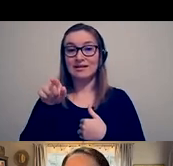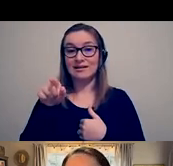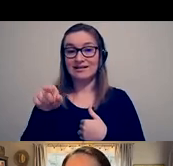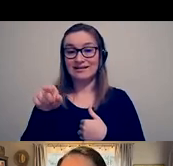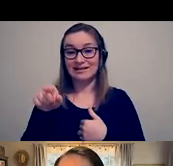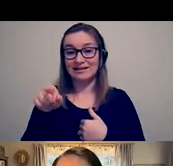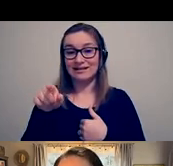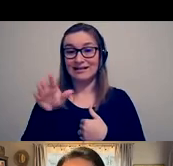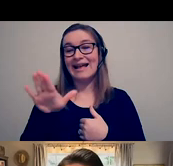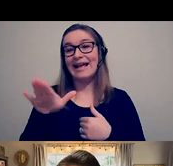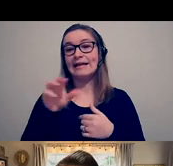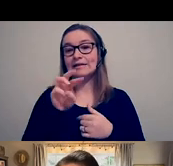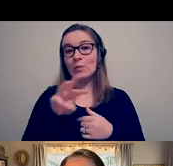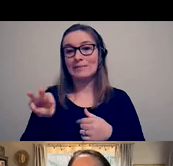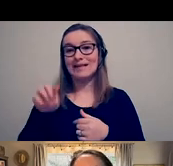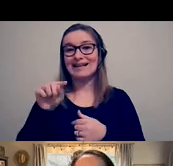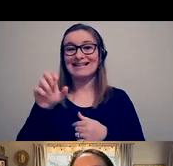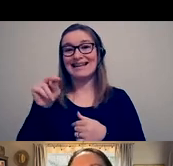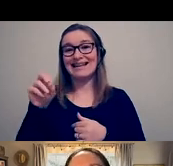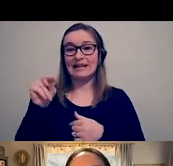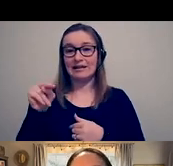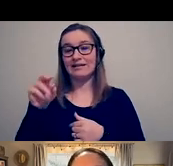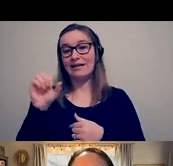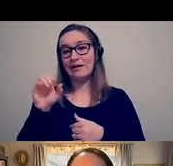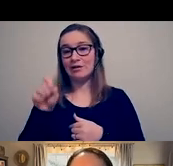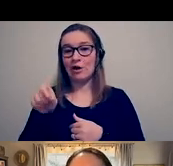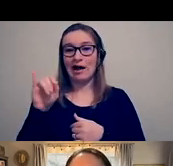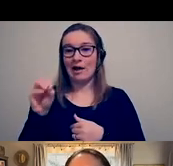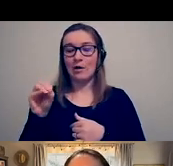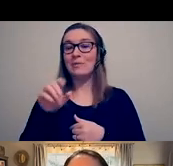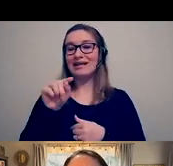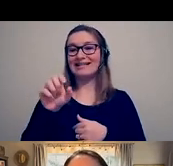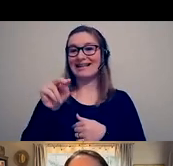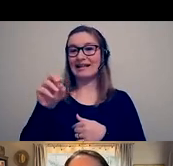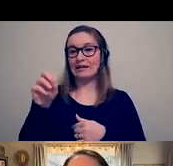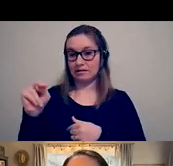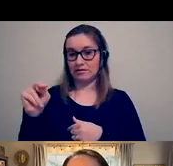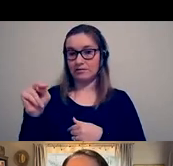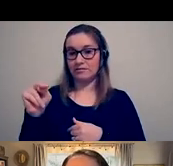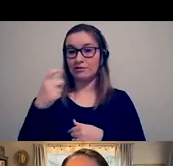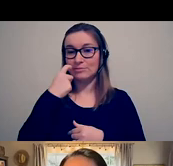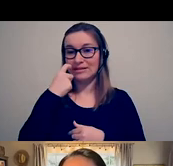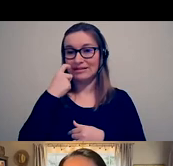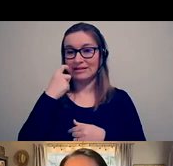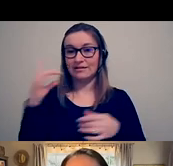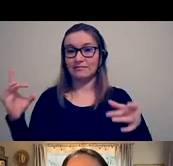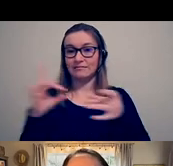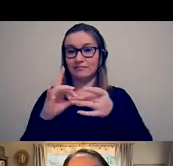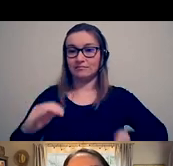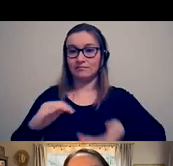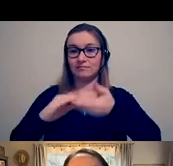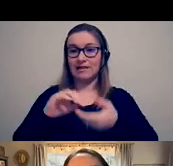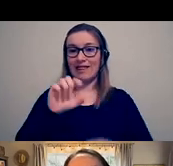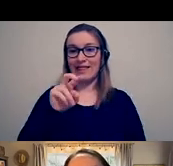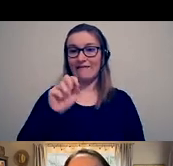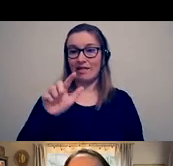his website is tenon.io, and I started to move it into his name. Tenon, which was recently joined forces with Level Access. He